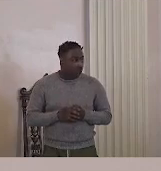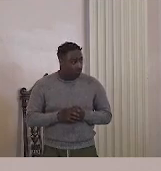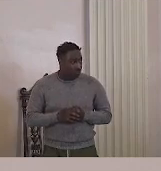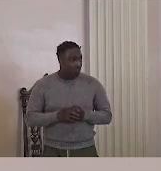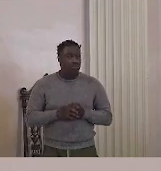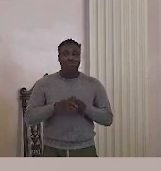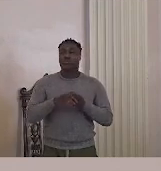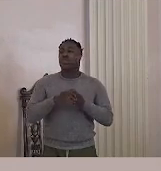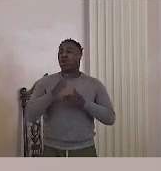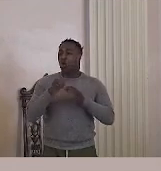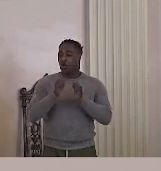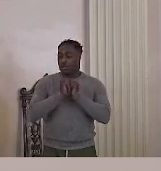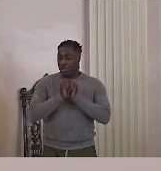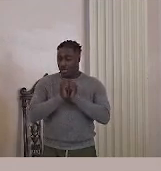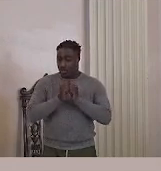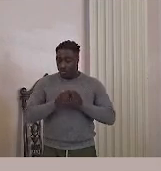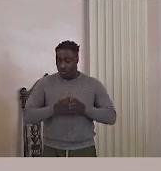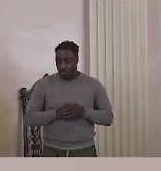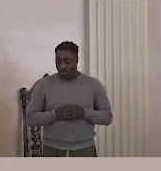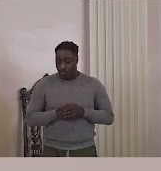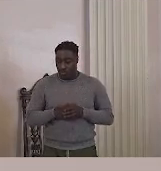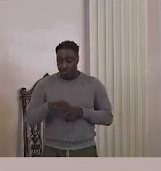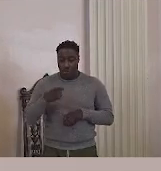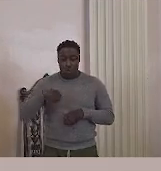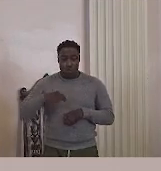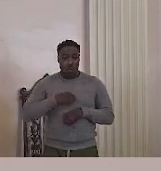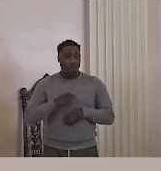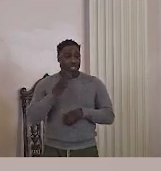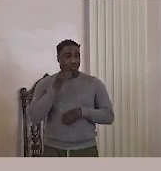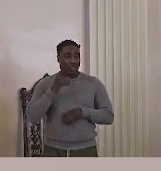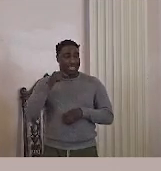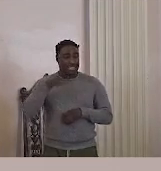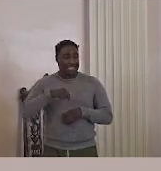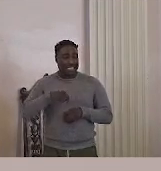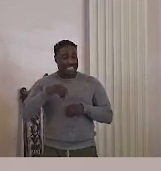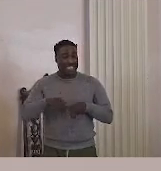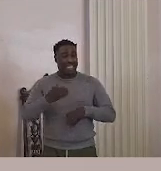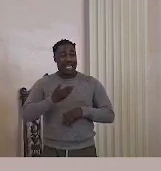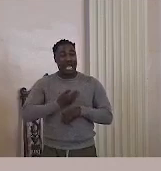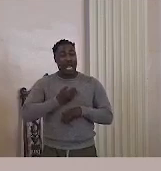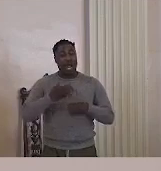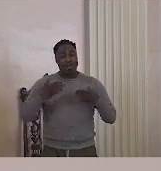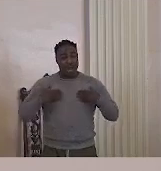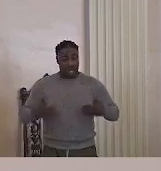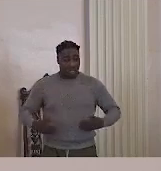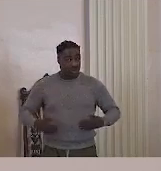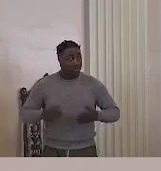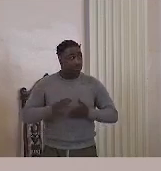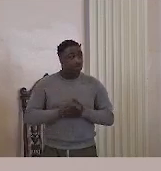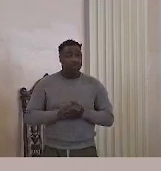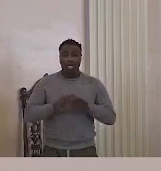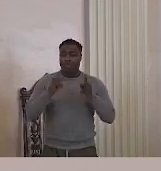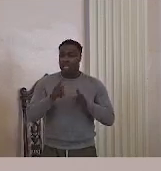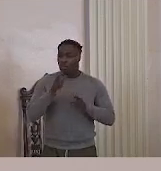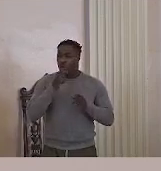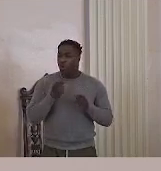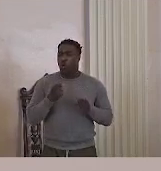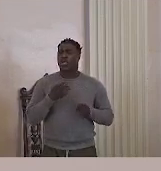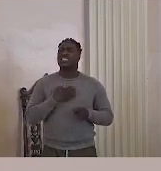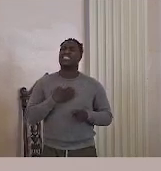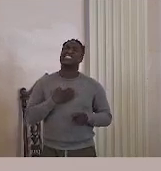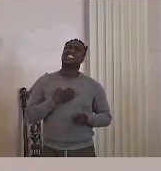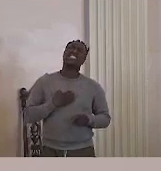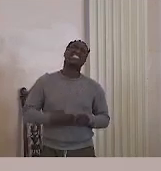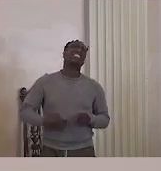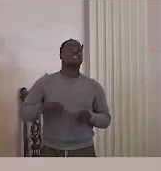both together. We experience this in our wise bodies, and Those who are longing for balance of